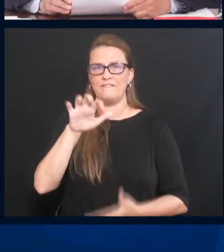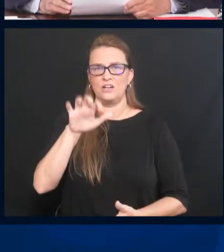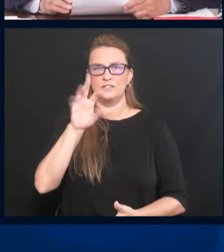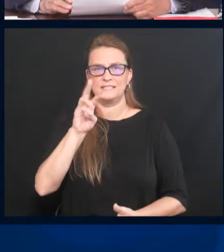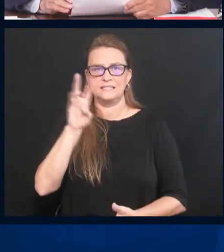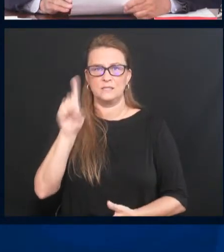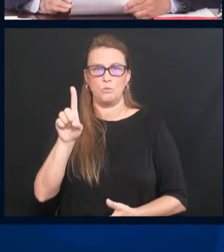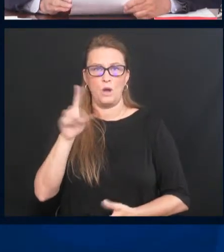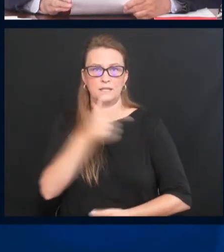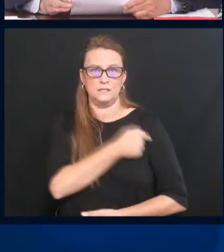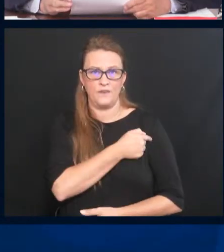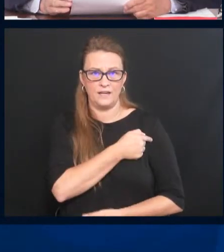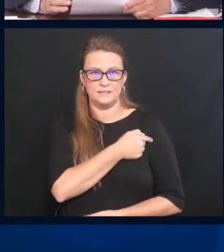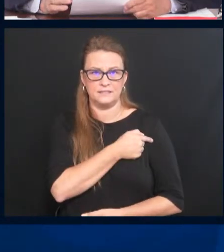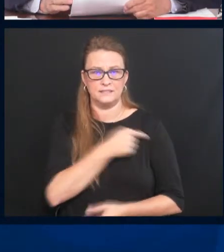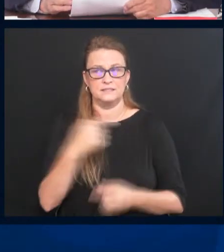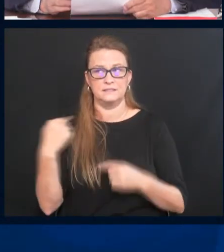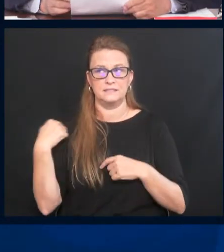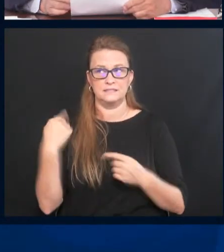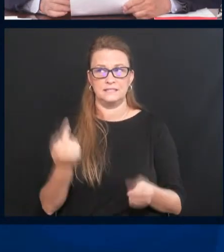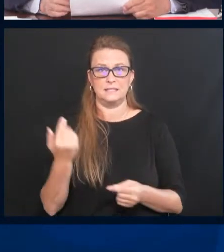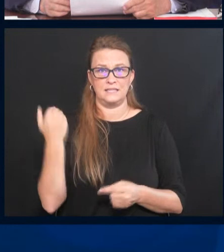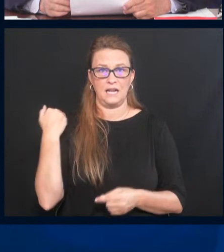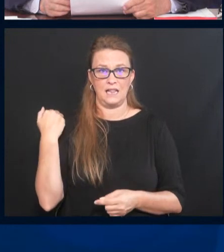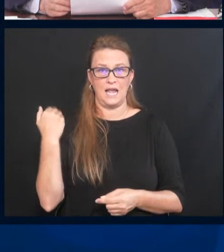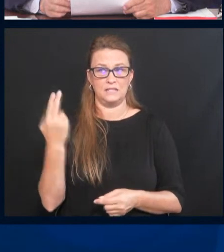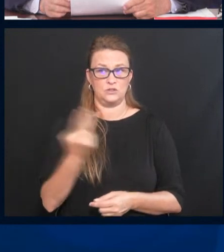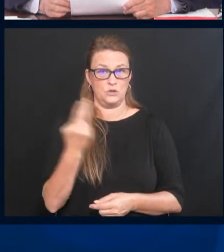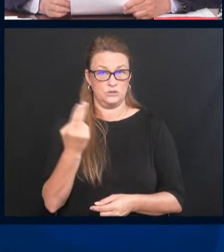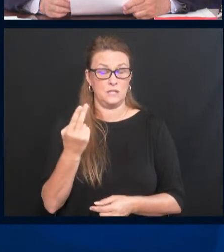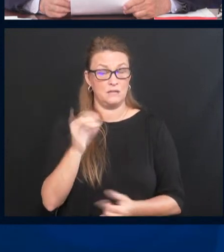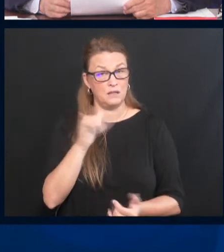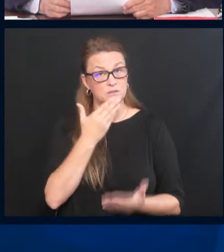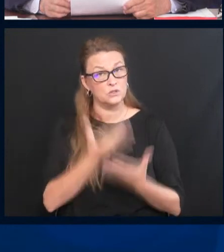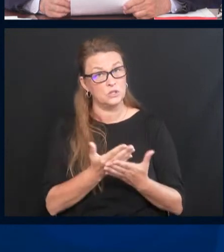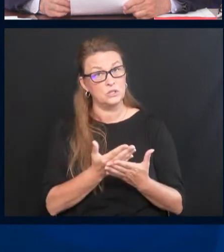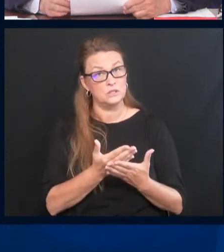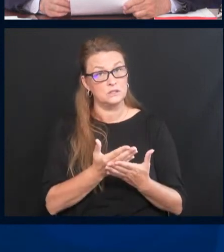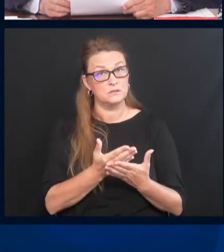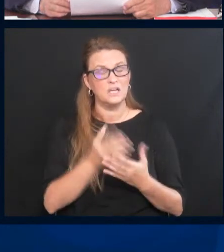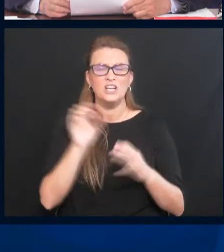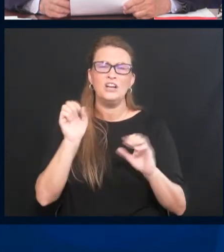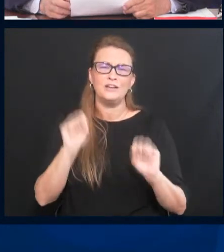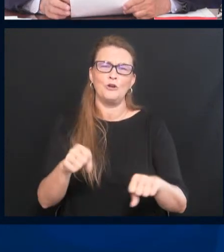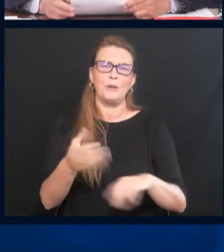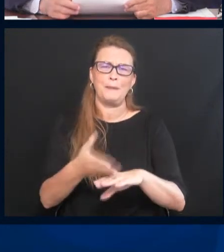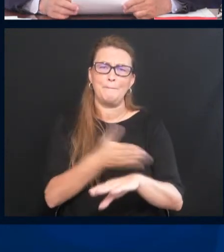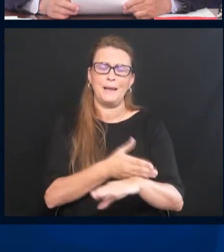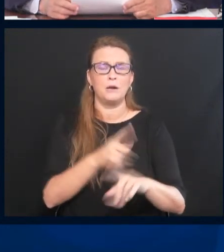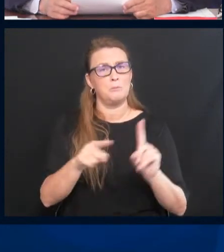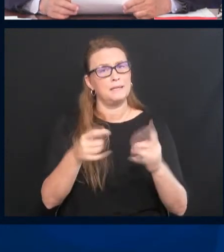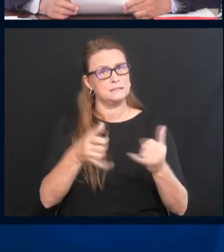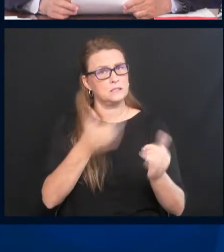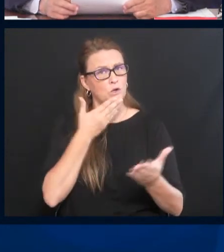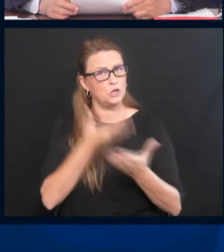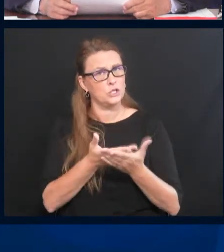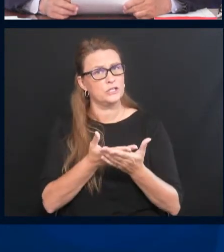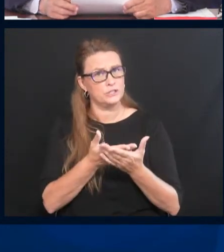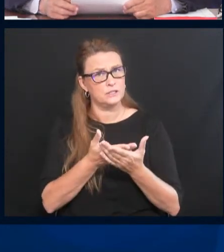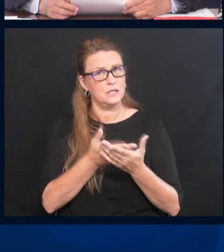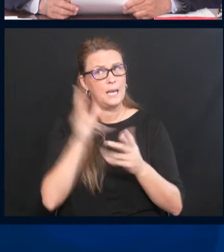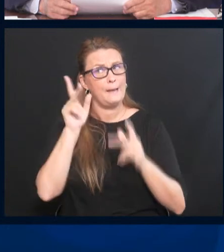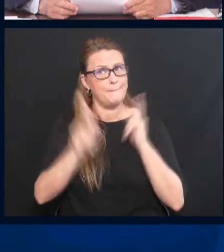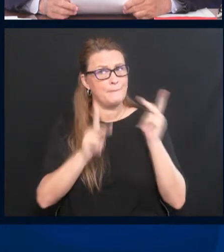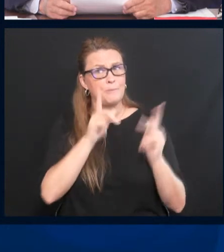4,561 doses since our last meeting. That's good. I mean, you know, it could be better, but we're still getting people.